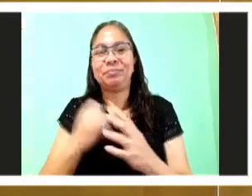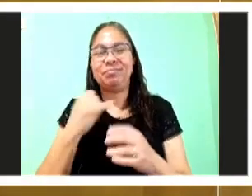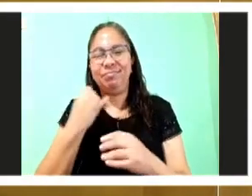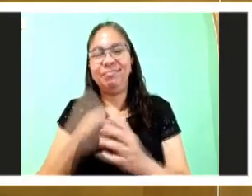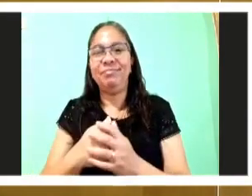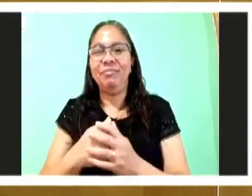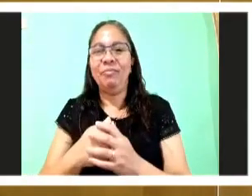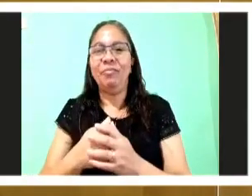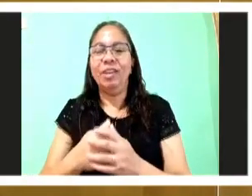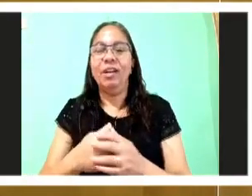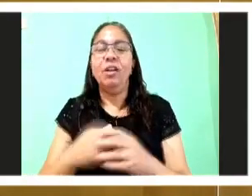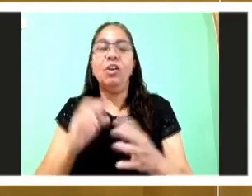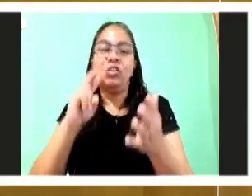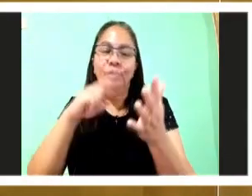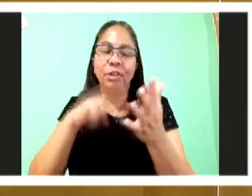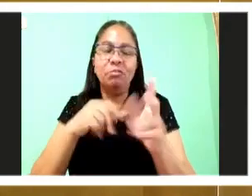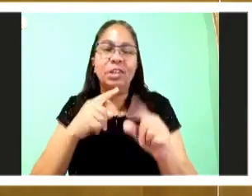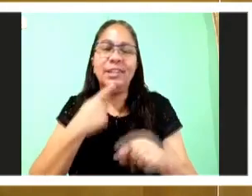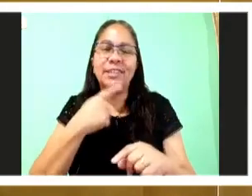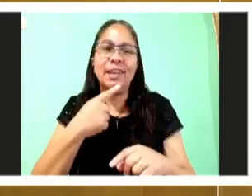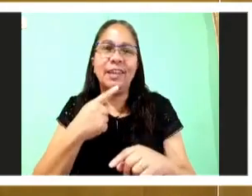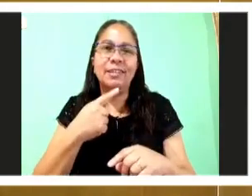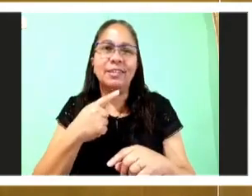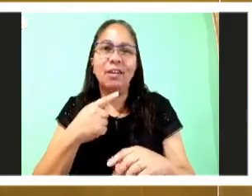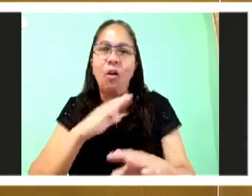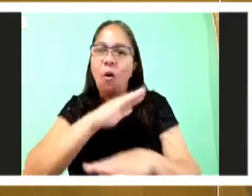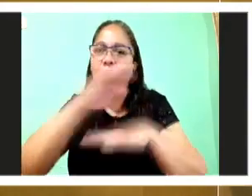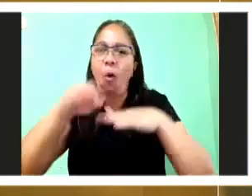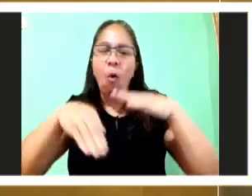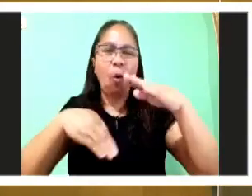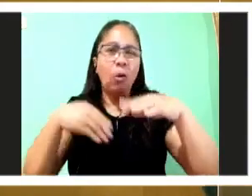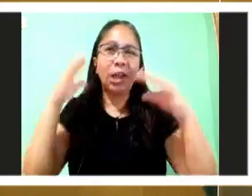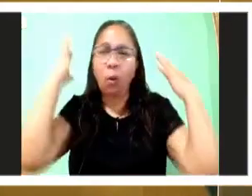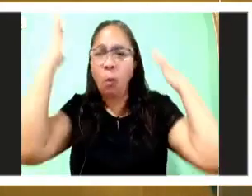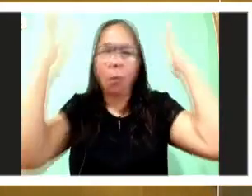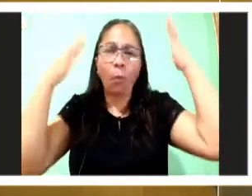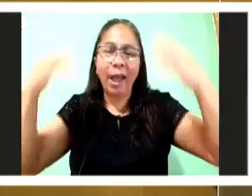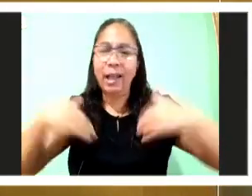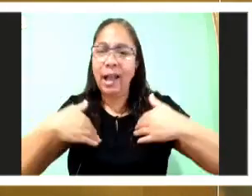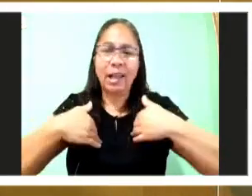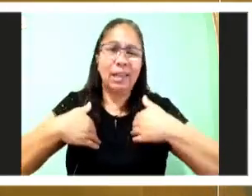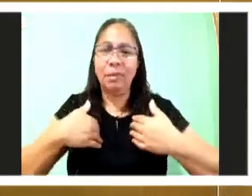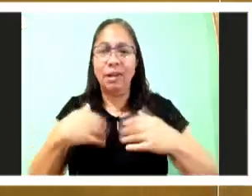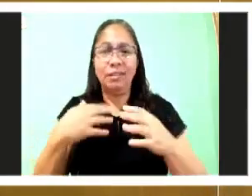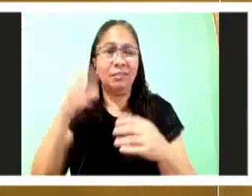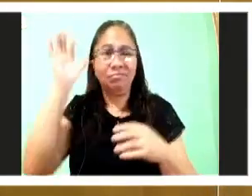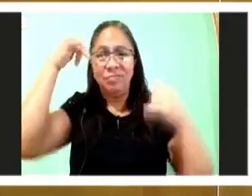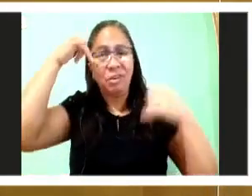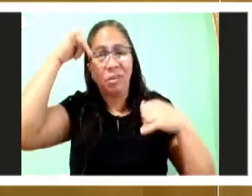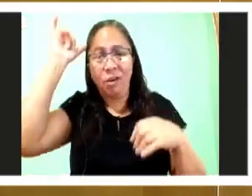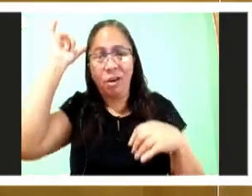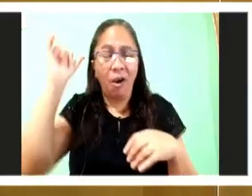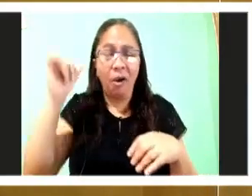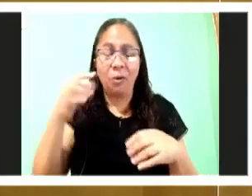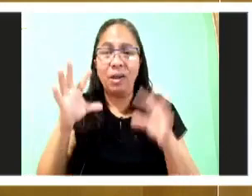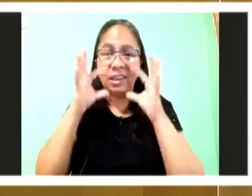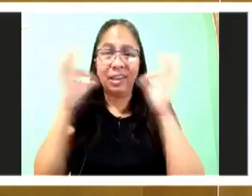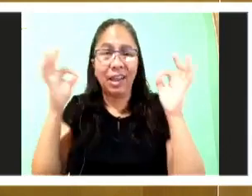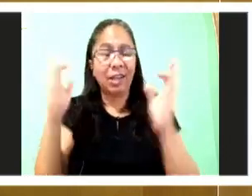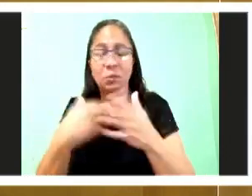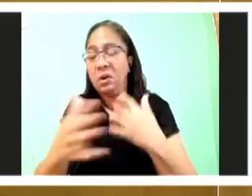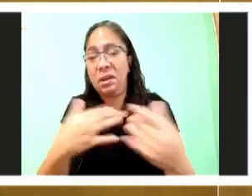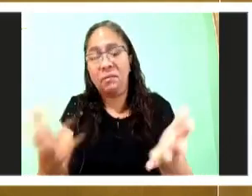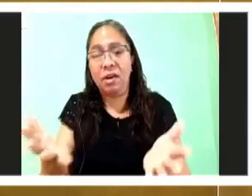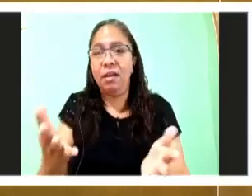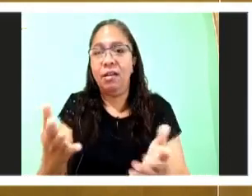these domestic animals, horses, dogs, cats, whatever they are, cows, all these domestic animals